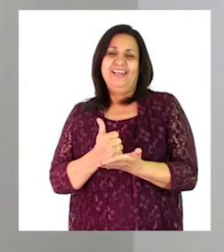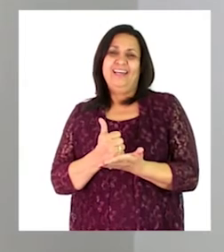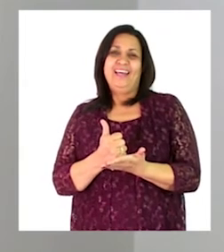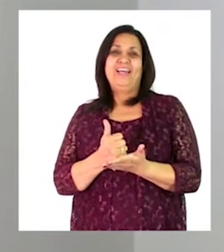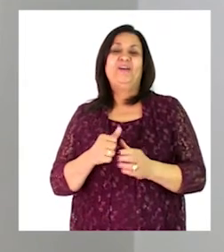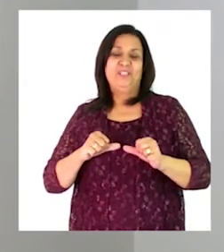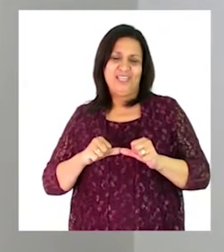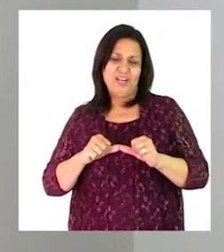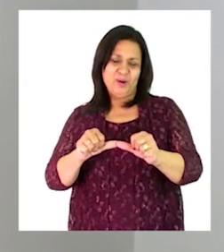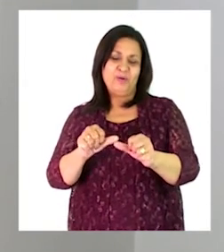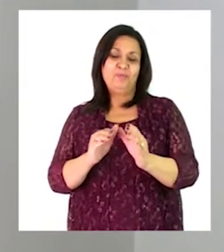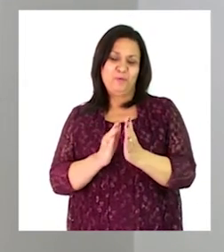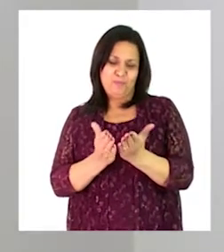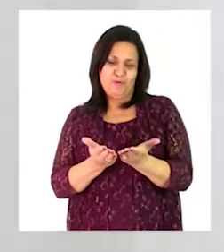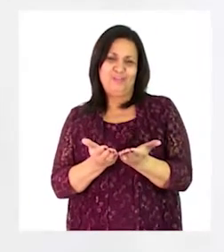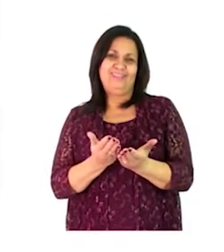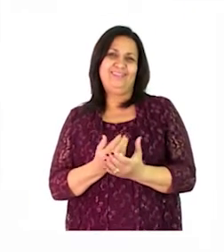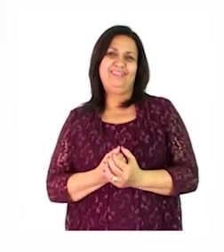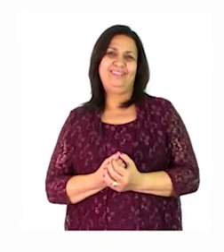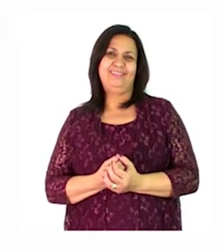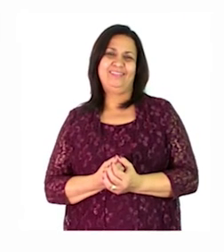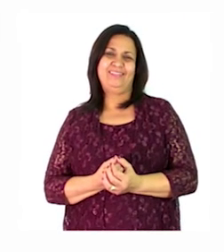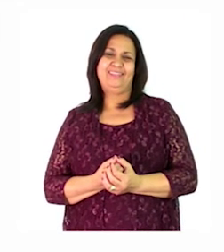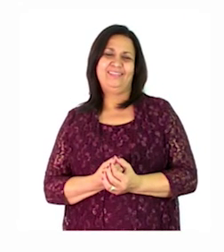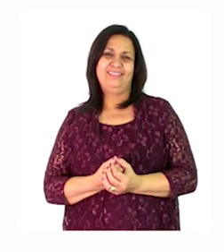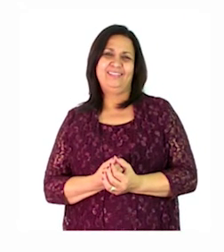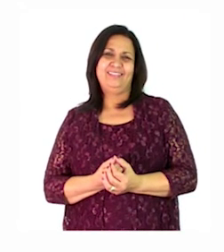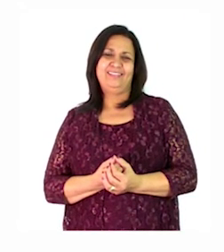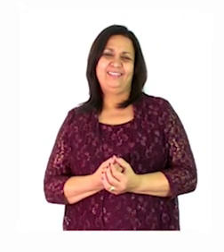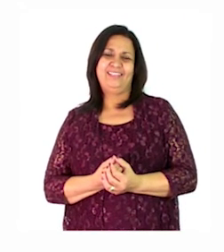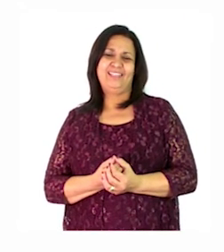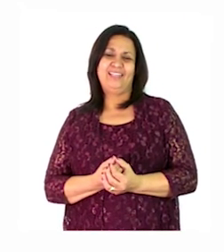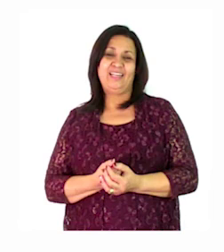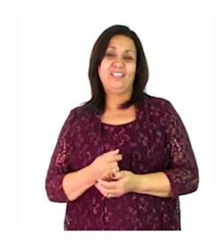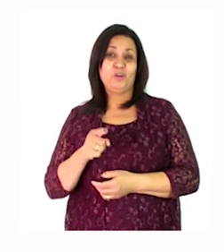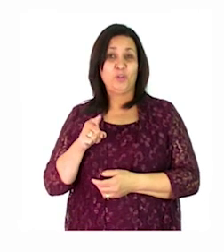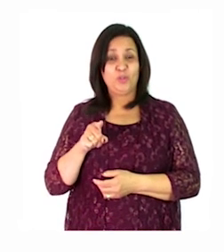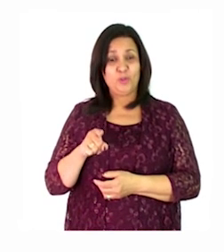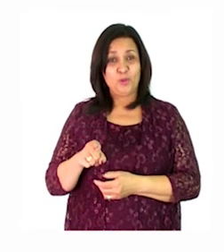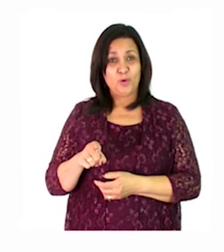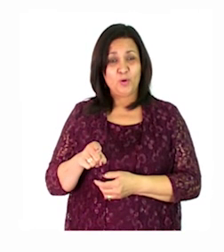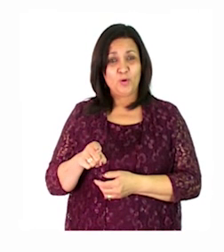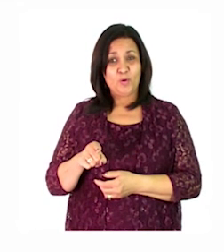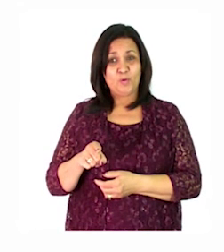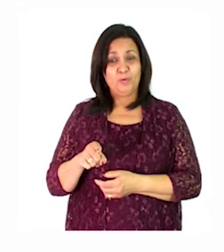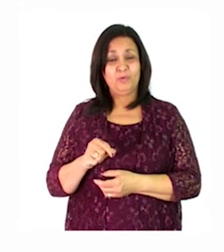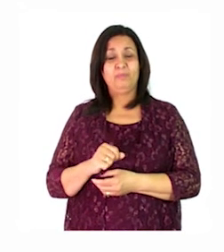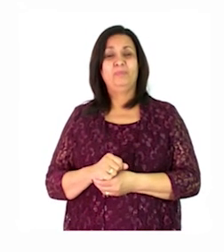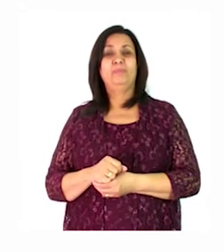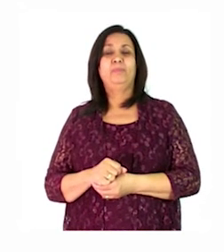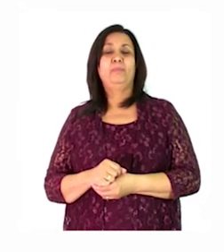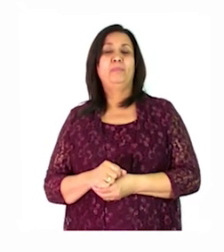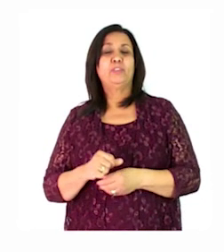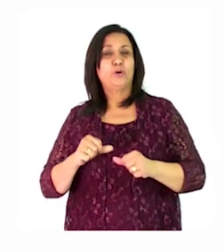to our workbook. Now I would like to give you a few more minutes for